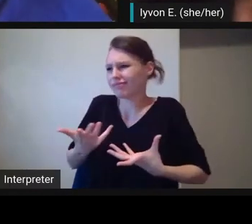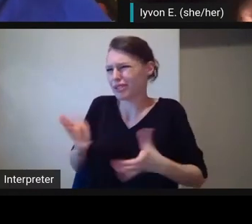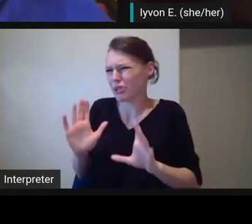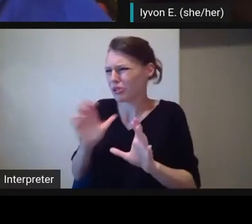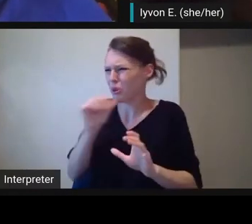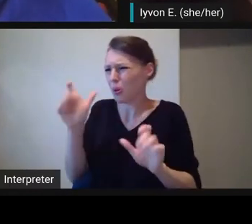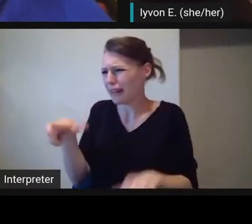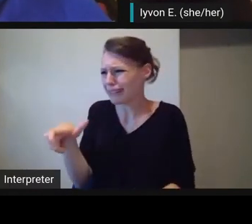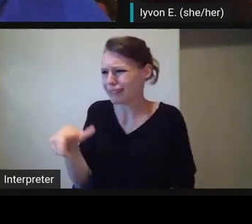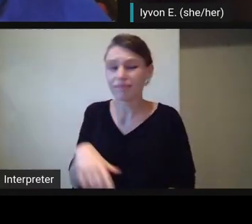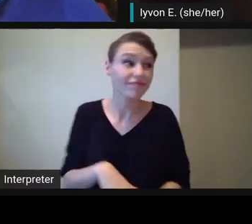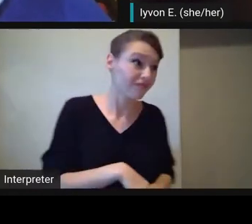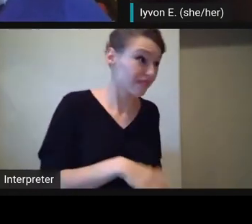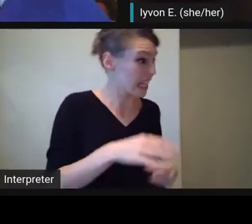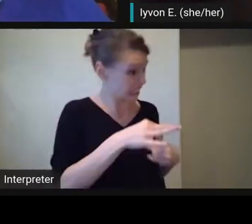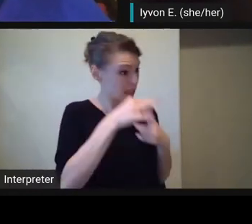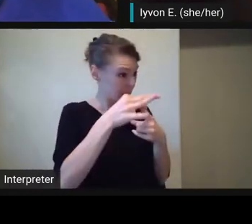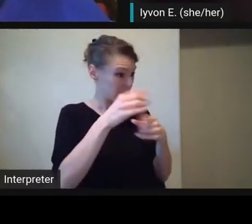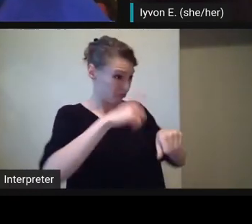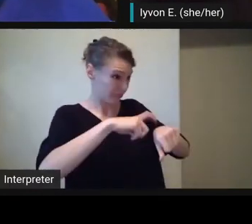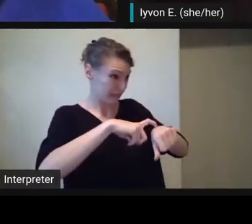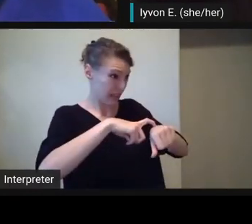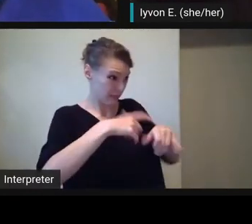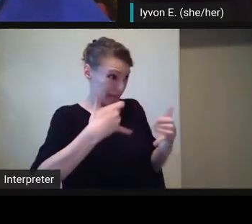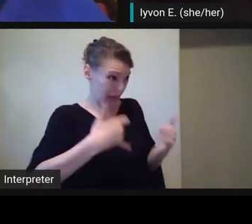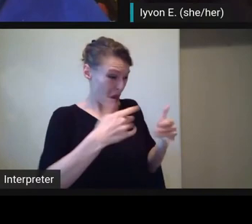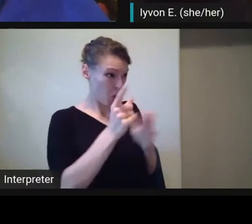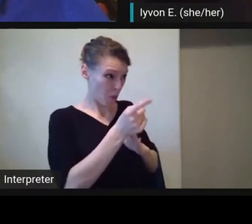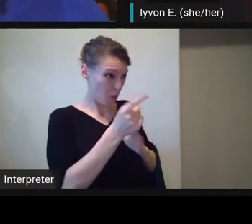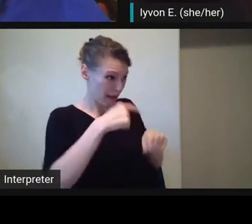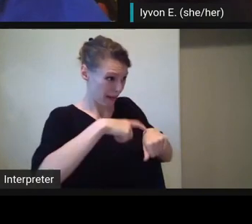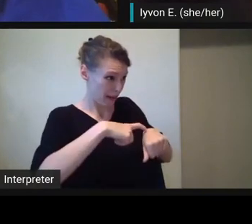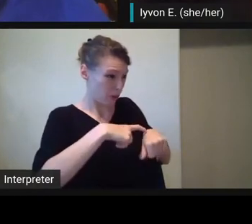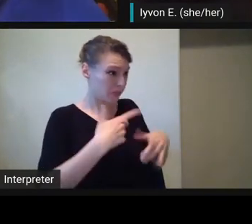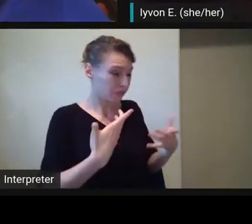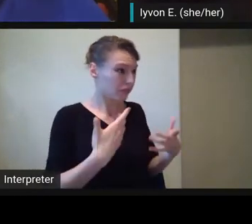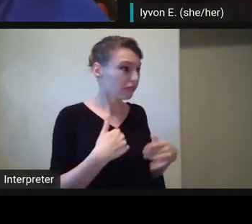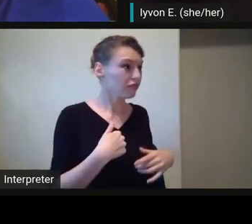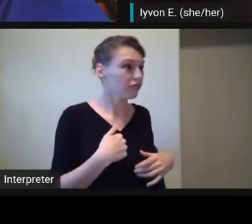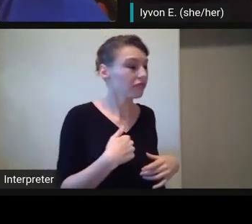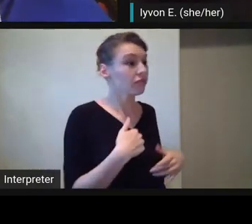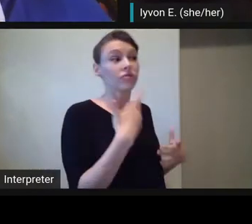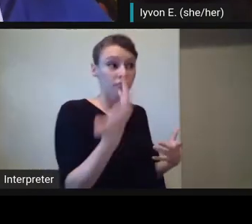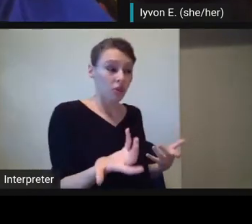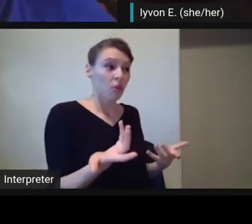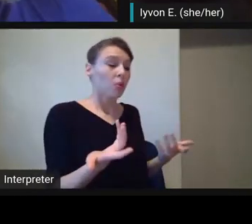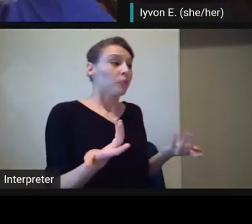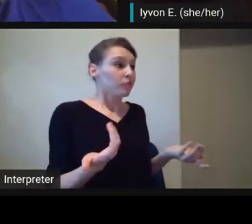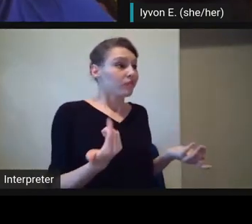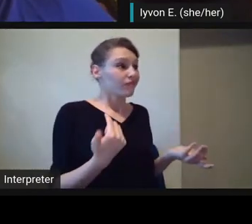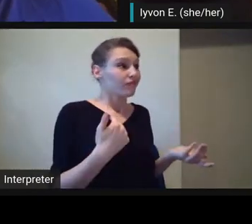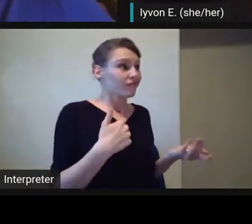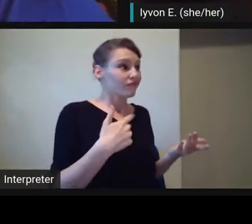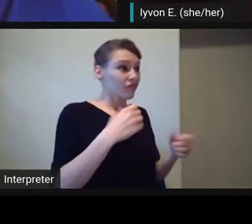Especially now. Especially now. Yeah. I mean, I on the one hand, you know, when the